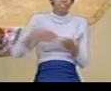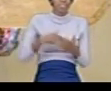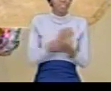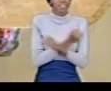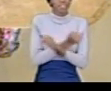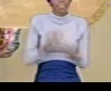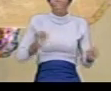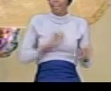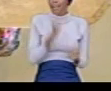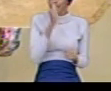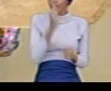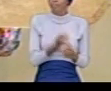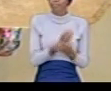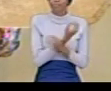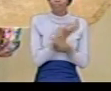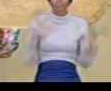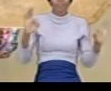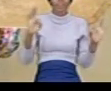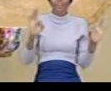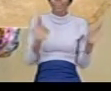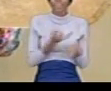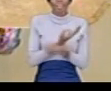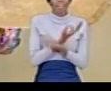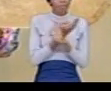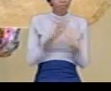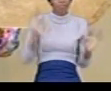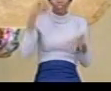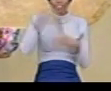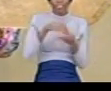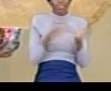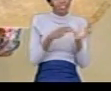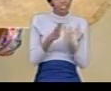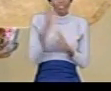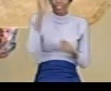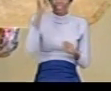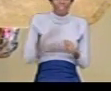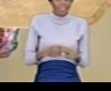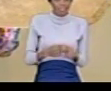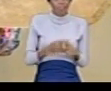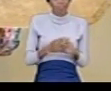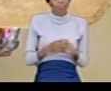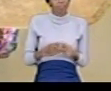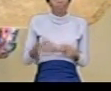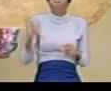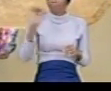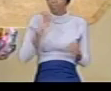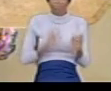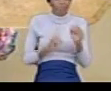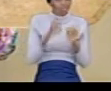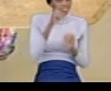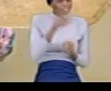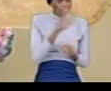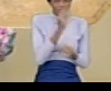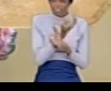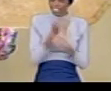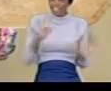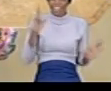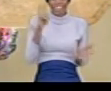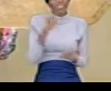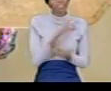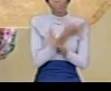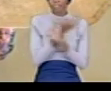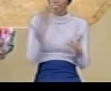again. I'm free, I'm free, I'm free in Jesus' name. Oh, you're free, you're